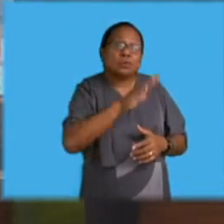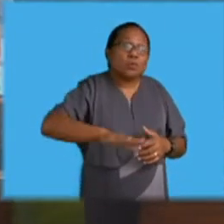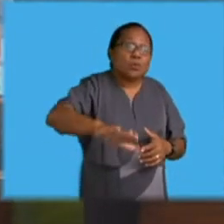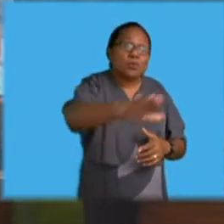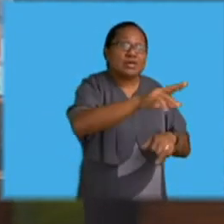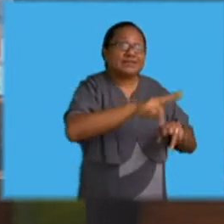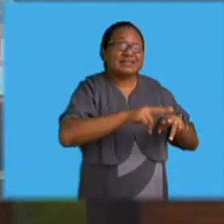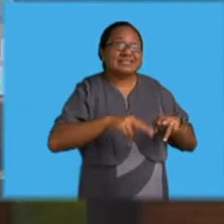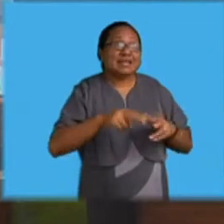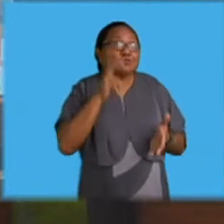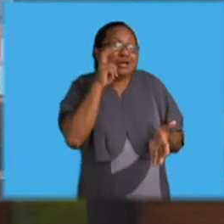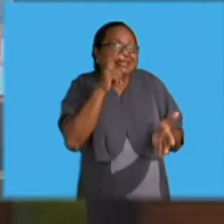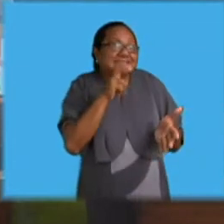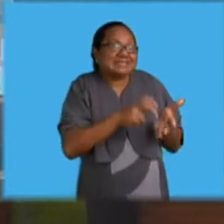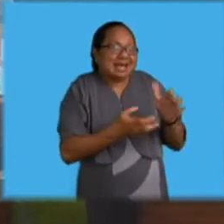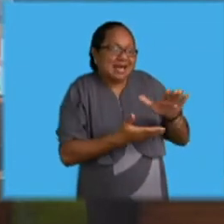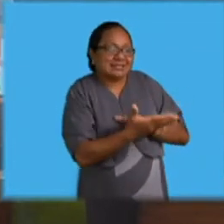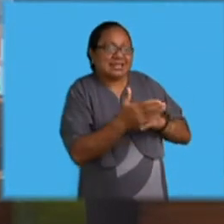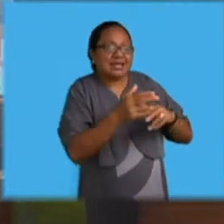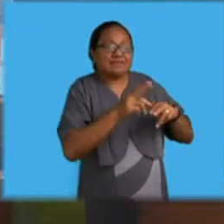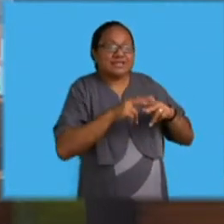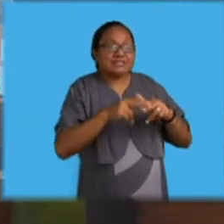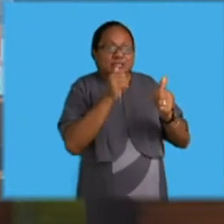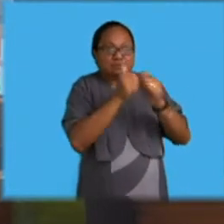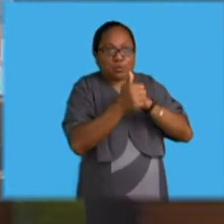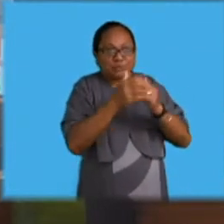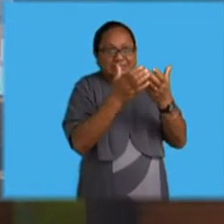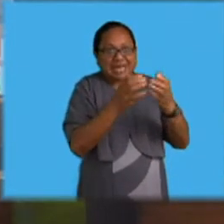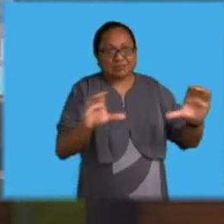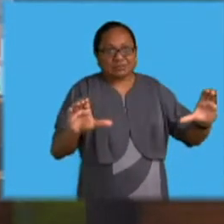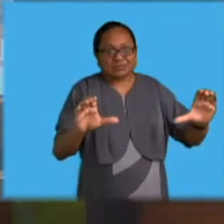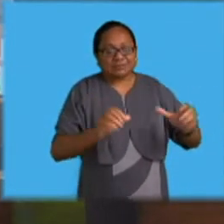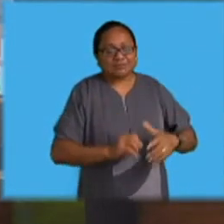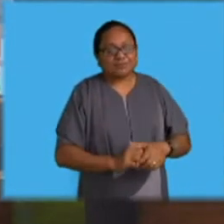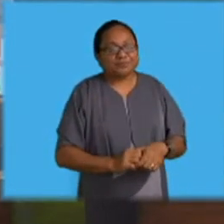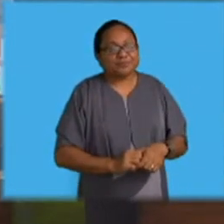registered under the Fiji Sports Council and carried out